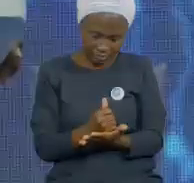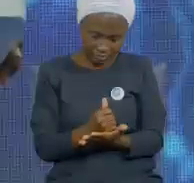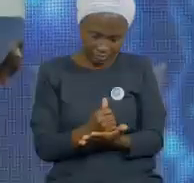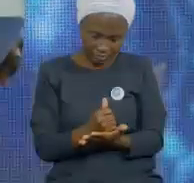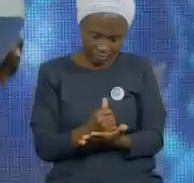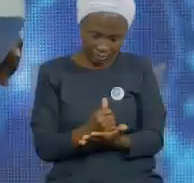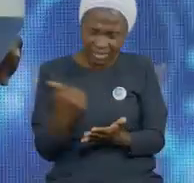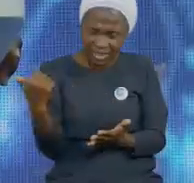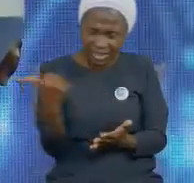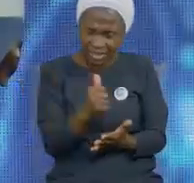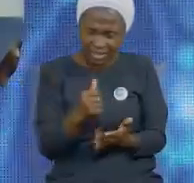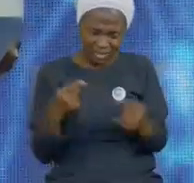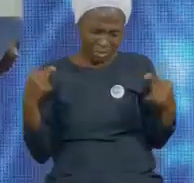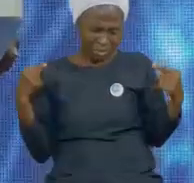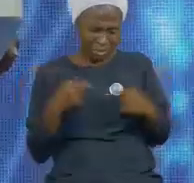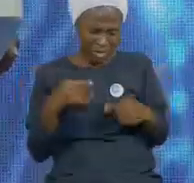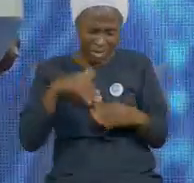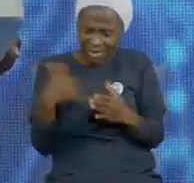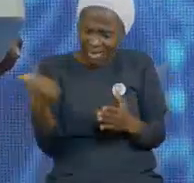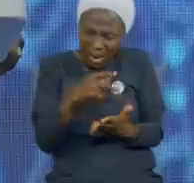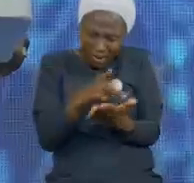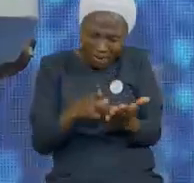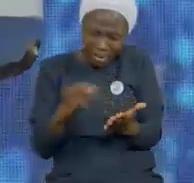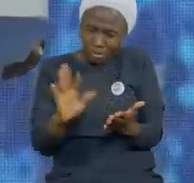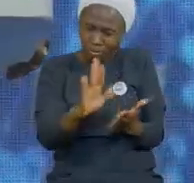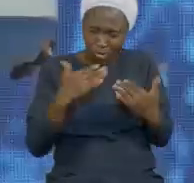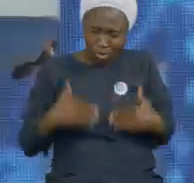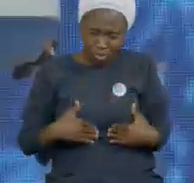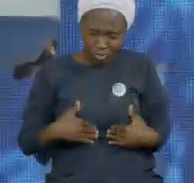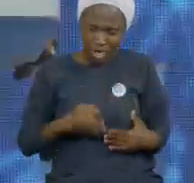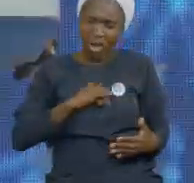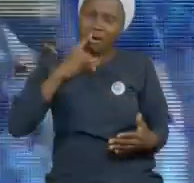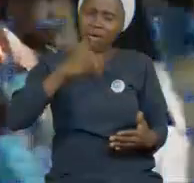Any pain in any part of your body, I command that pain come out in